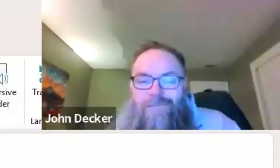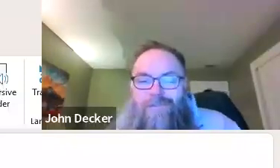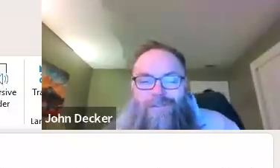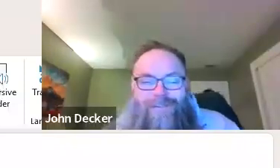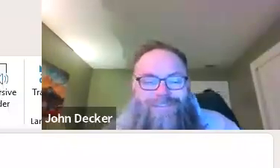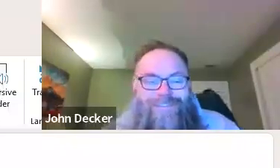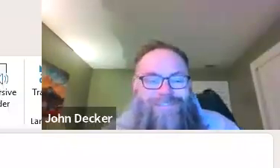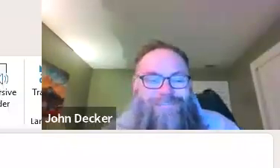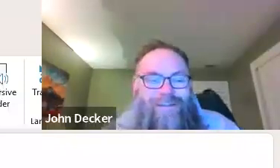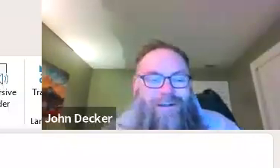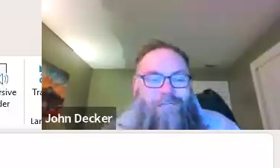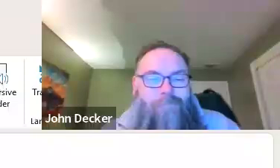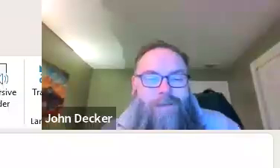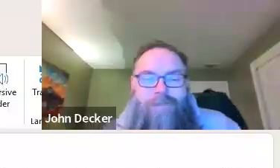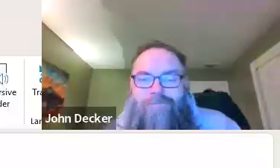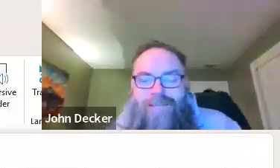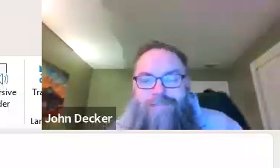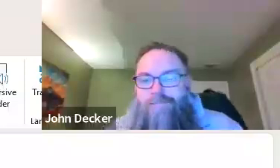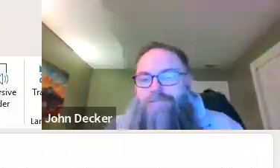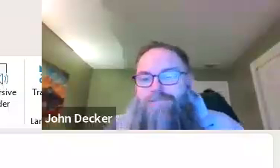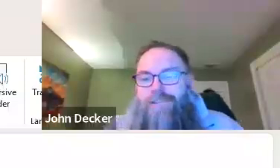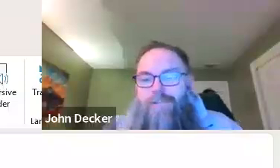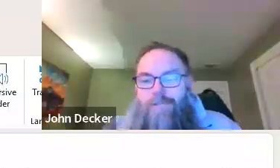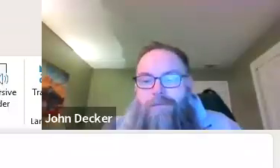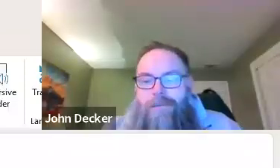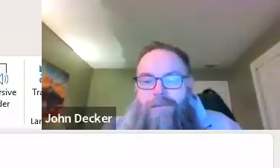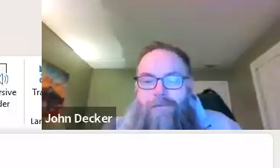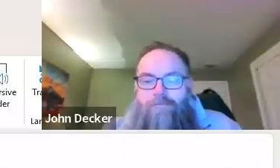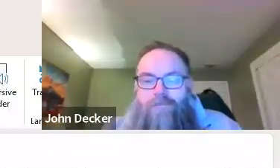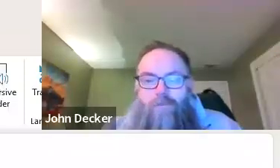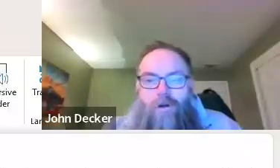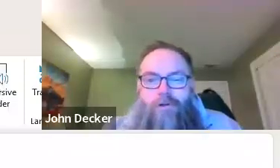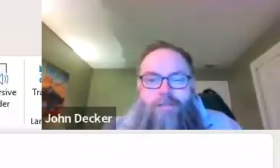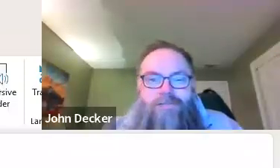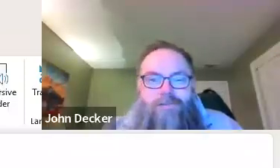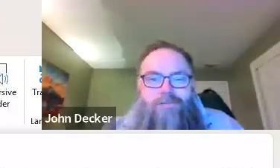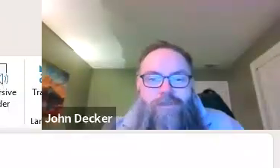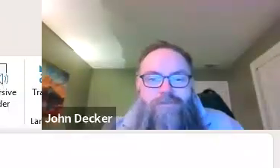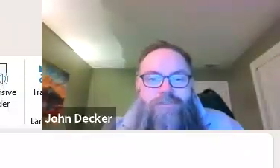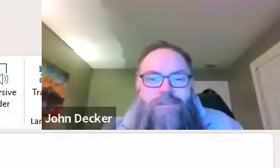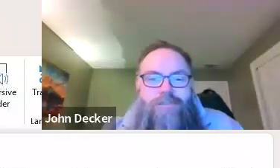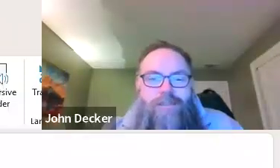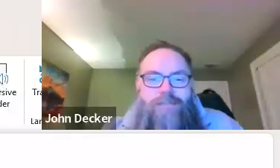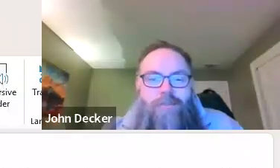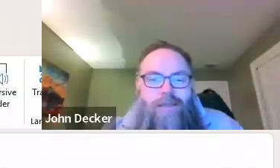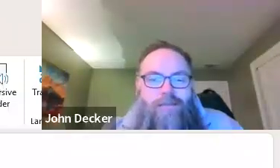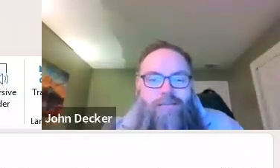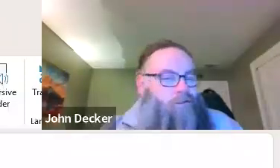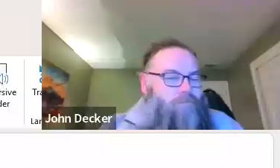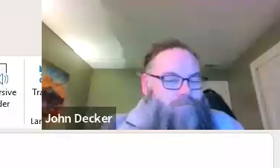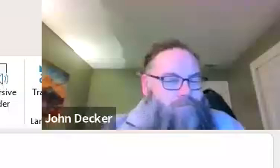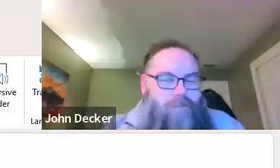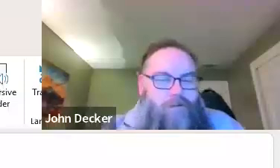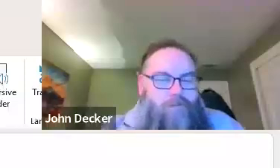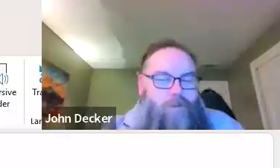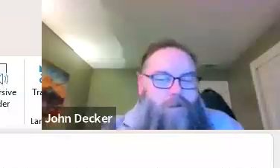providers for the quality incentives. If I was at a different regional center where maybe you were all not so interested in